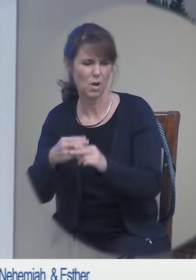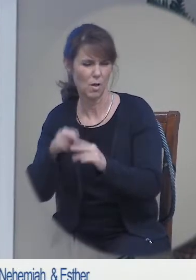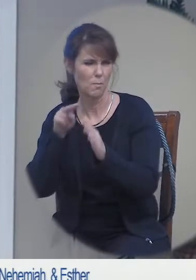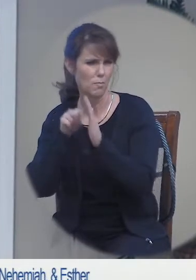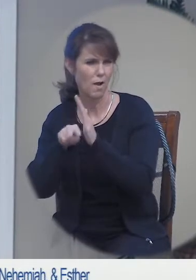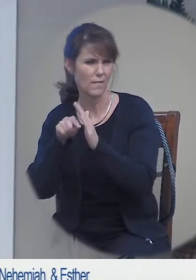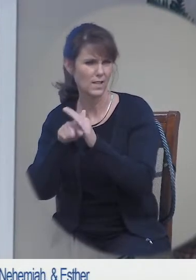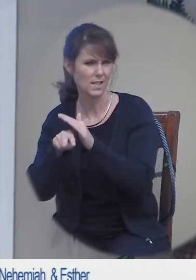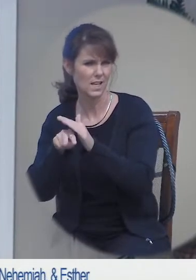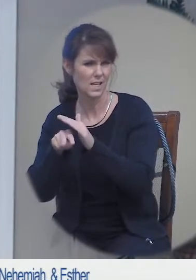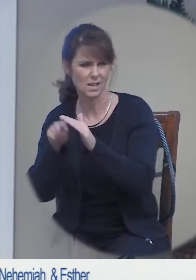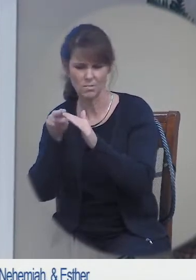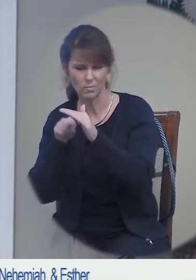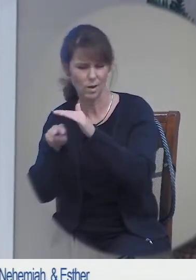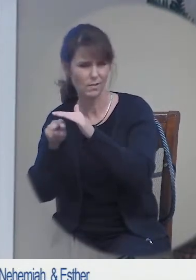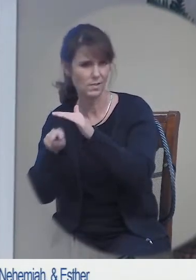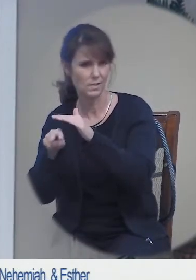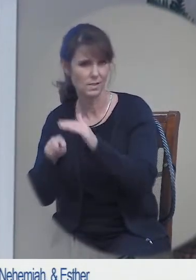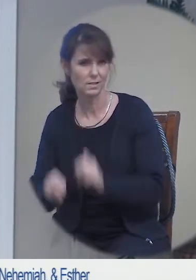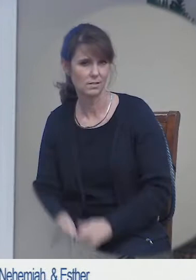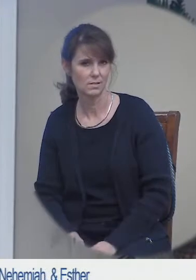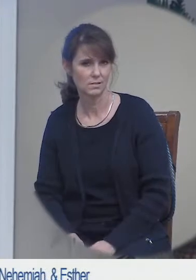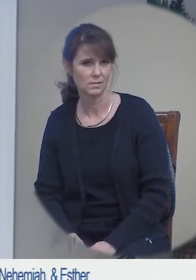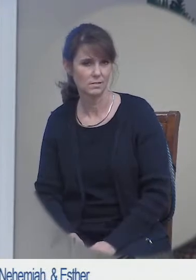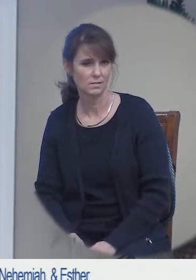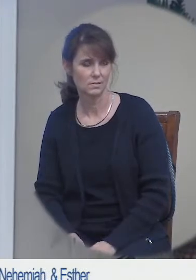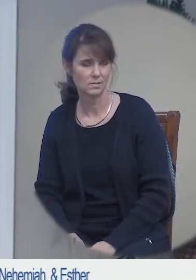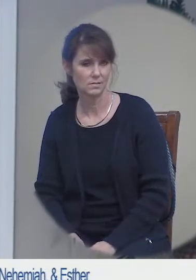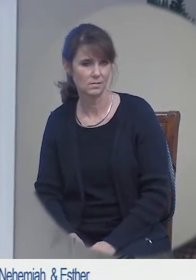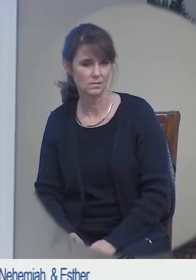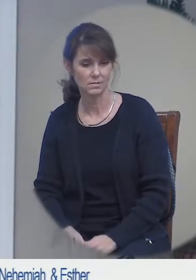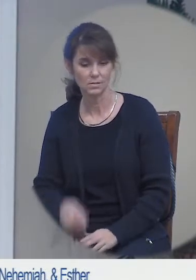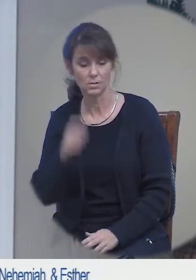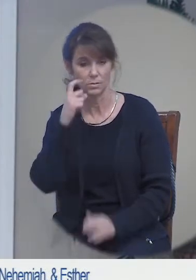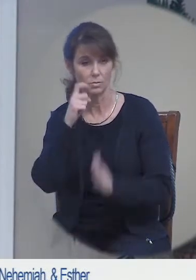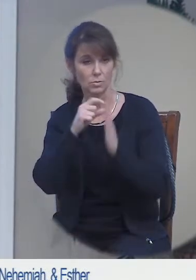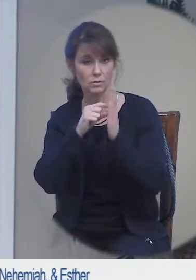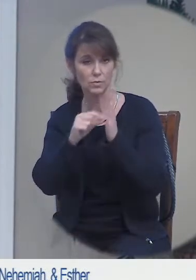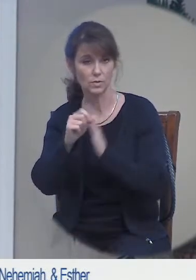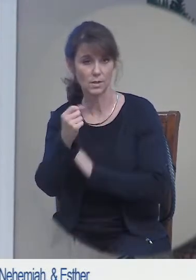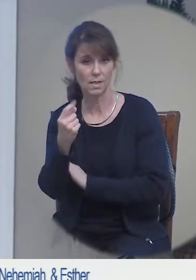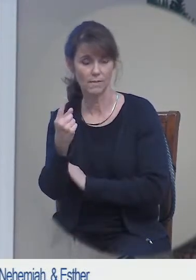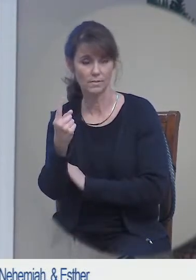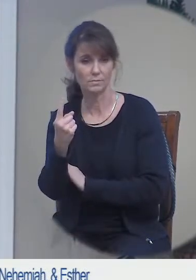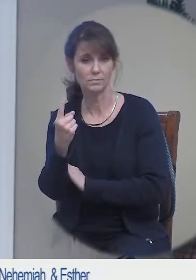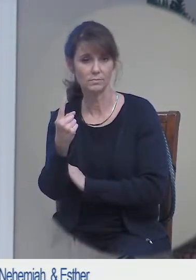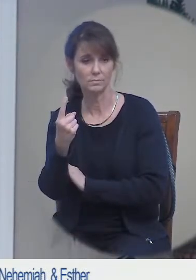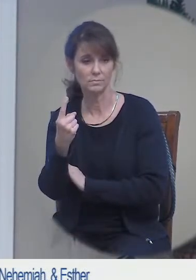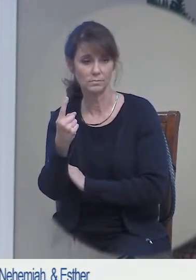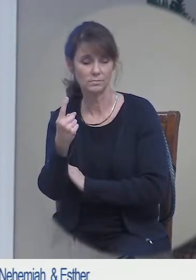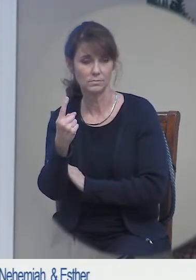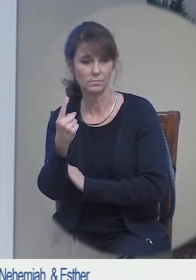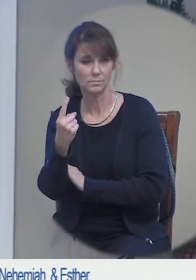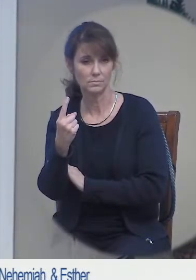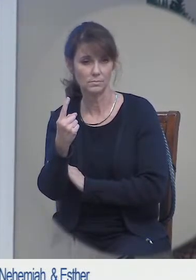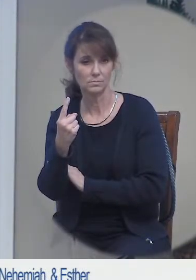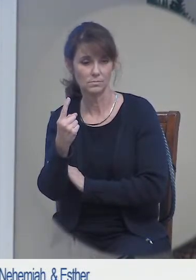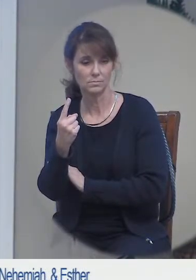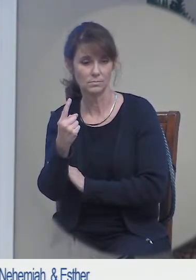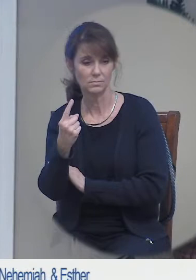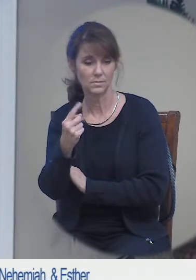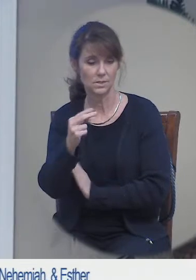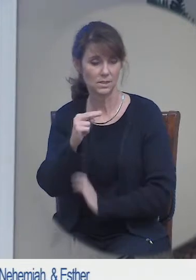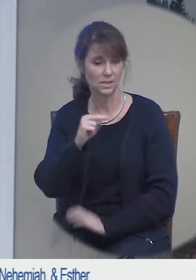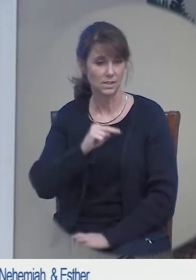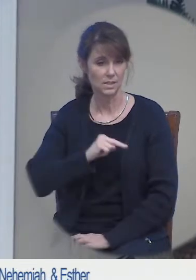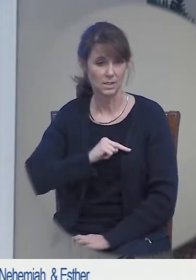Nehemiah not go? What reason does he give down in verse 11? He gives two reasons that he doesn't go flee